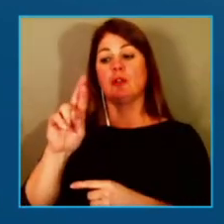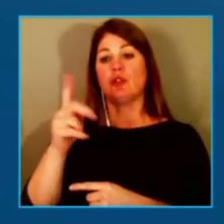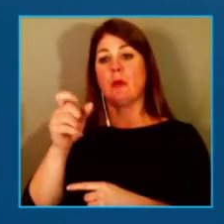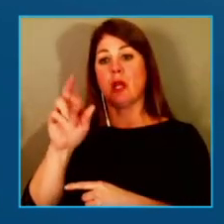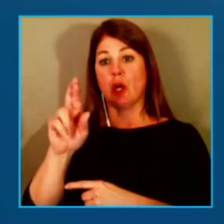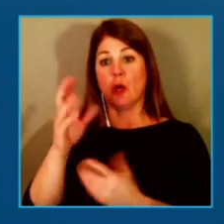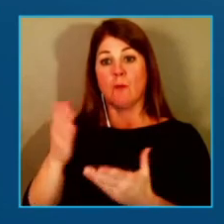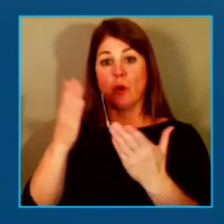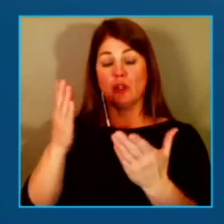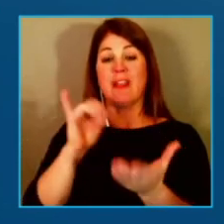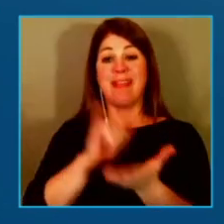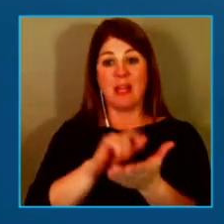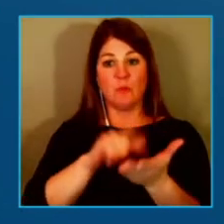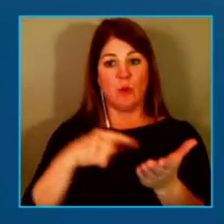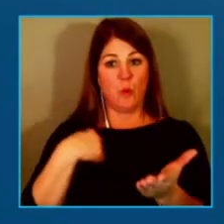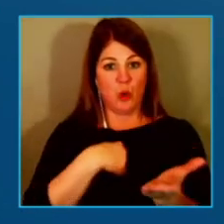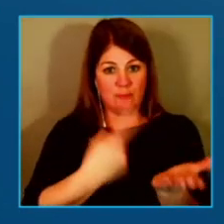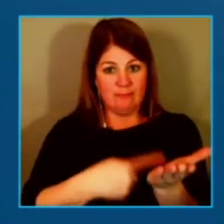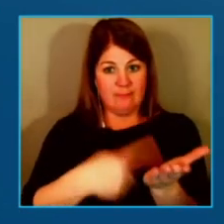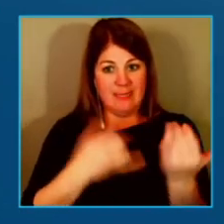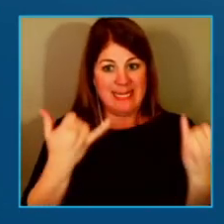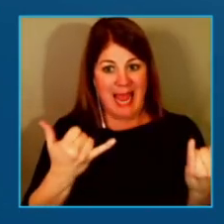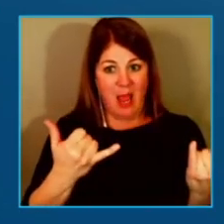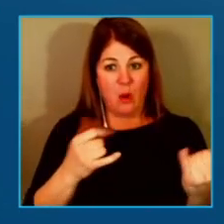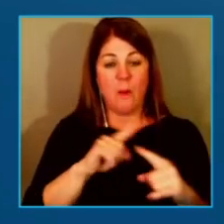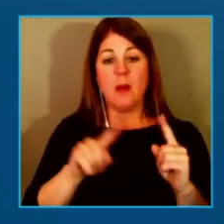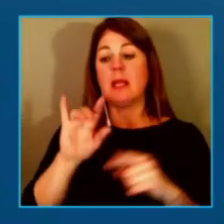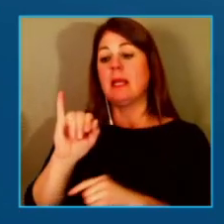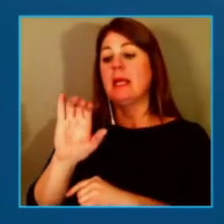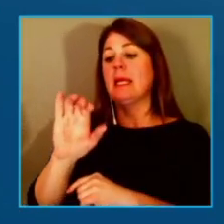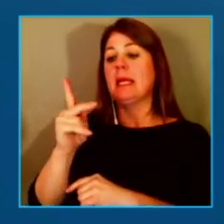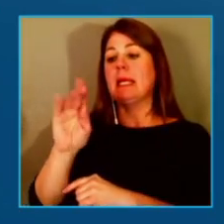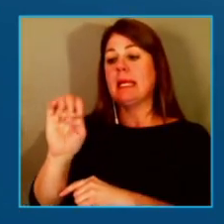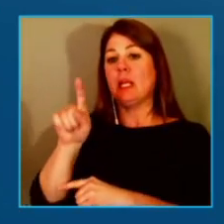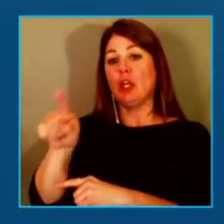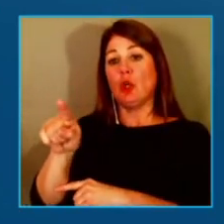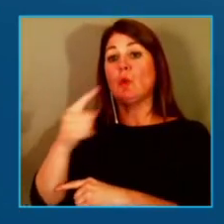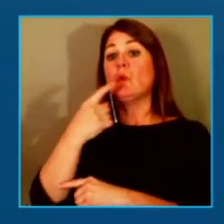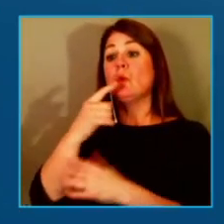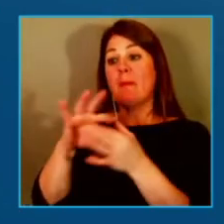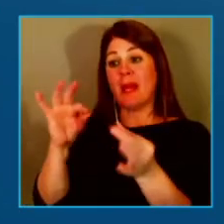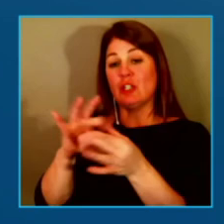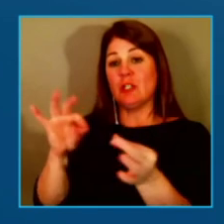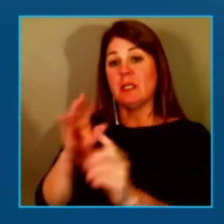consideration. What Mr. Icky's just articulated is a direct